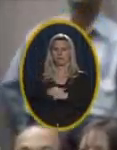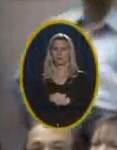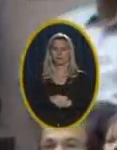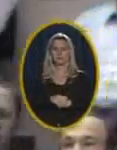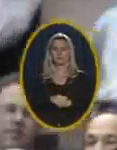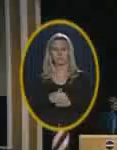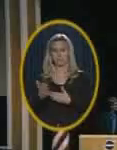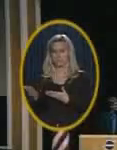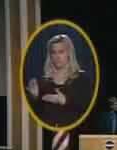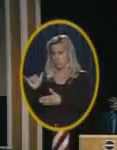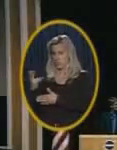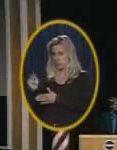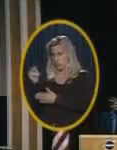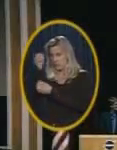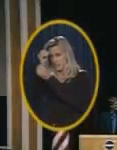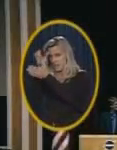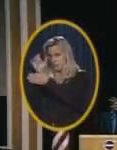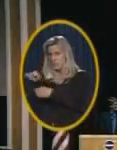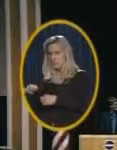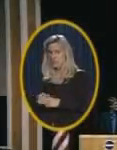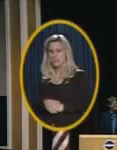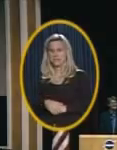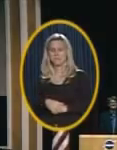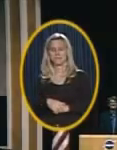John's the one that's the expert on that.